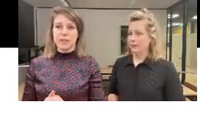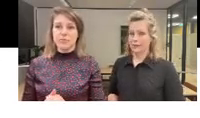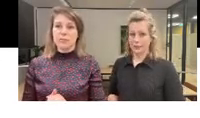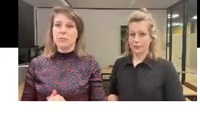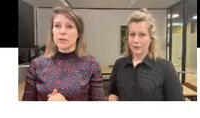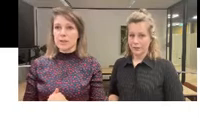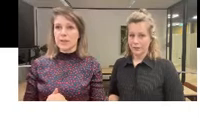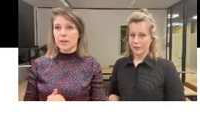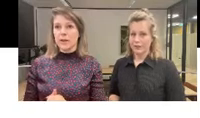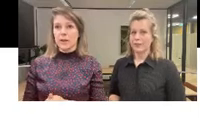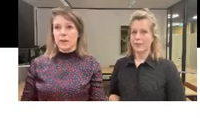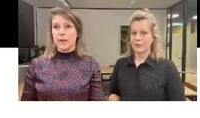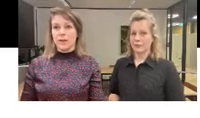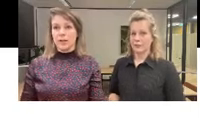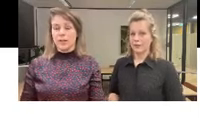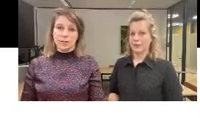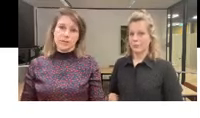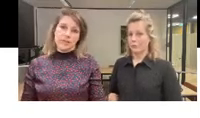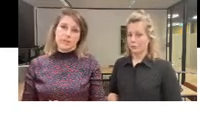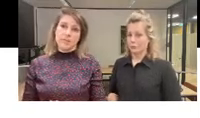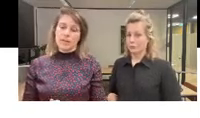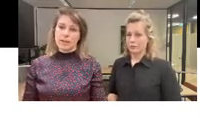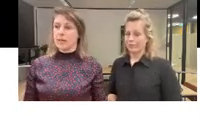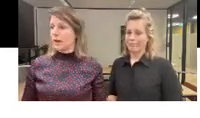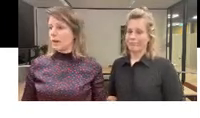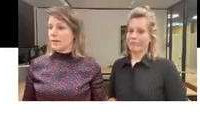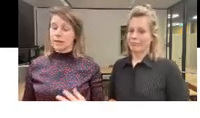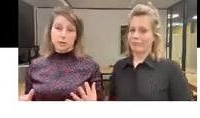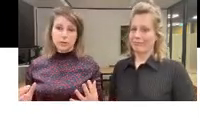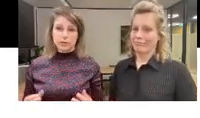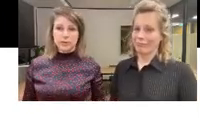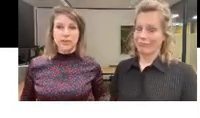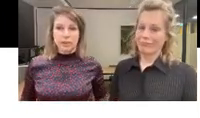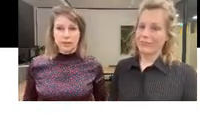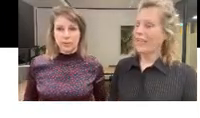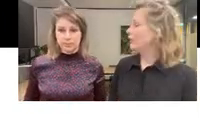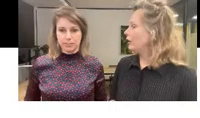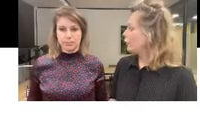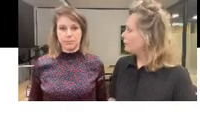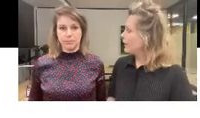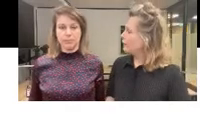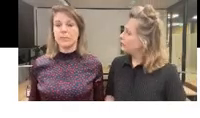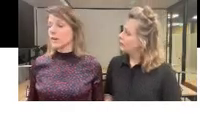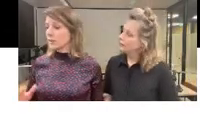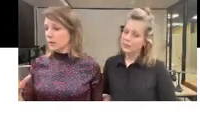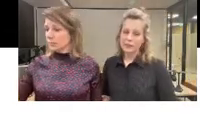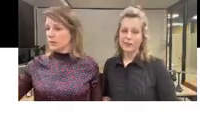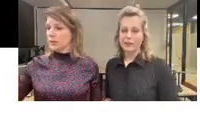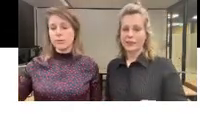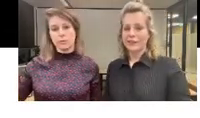PTSD symptoms worsening. So that's a very a good result. And none dropped out.